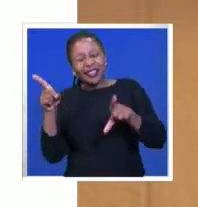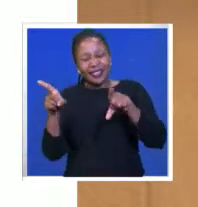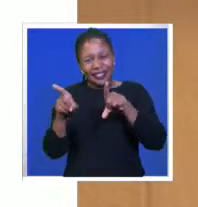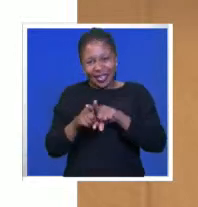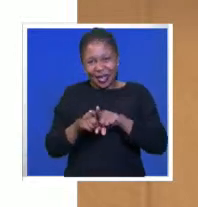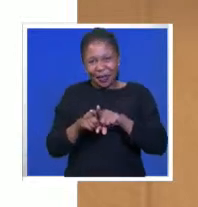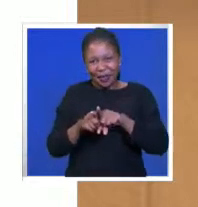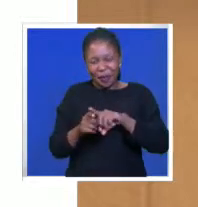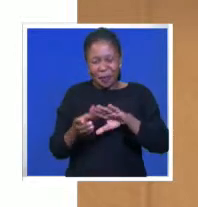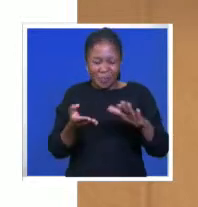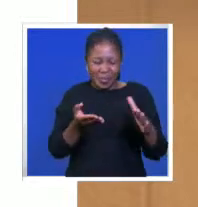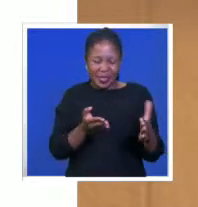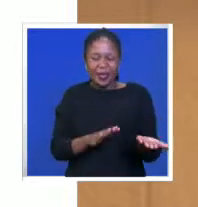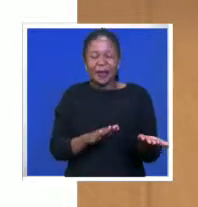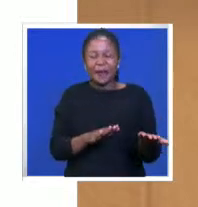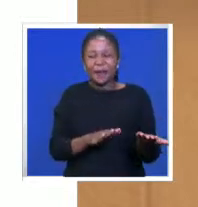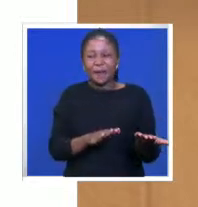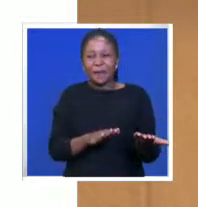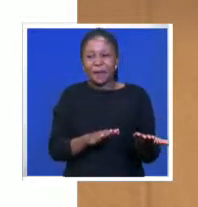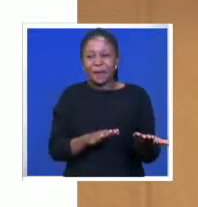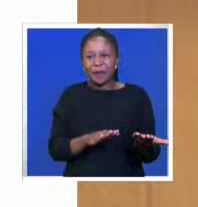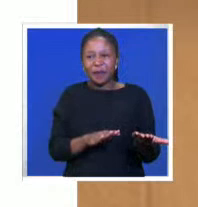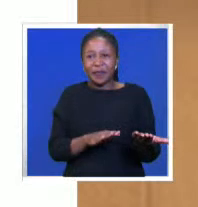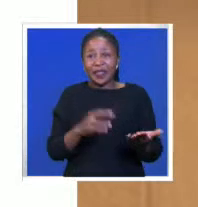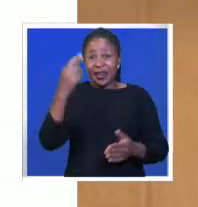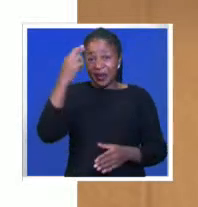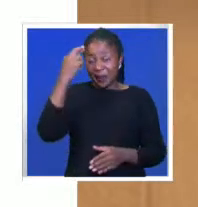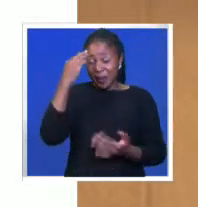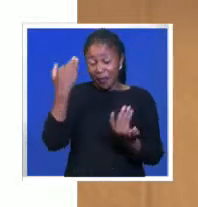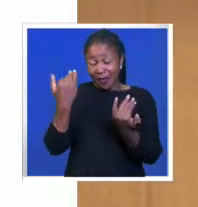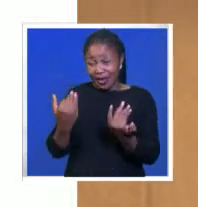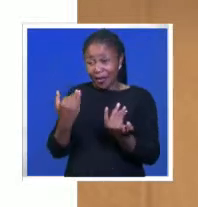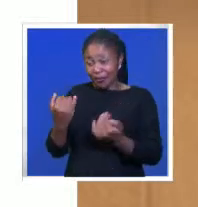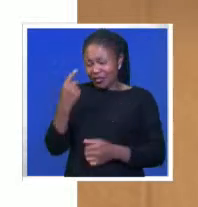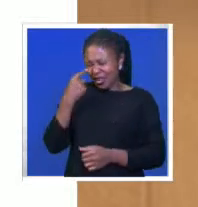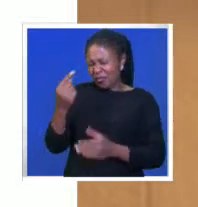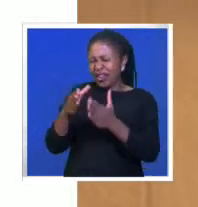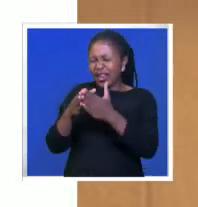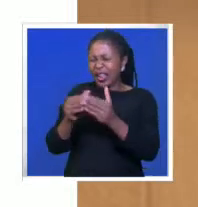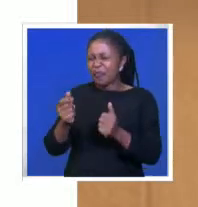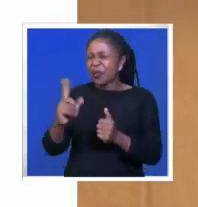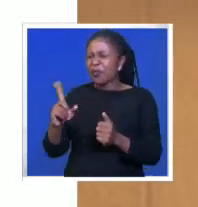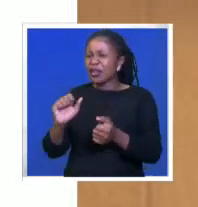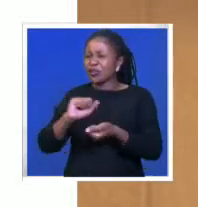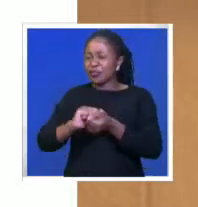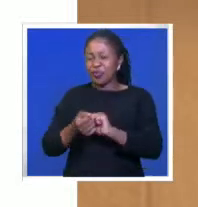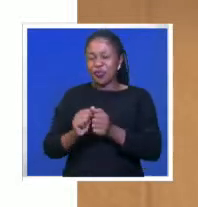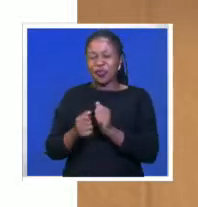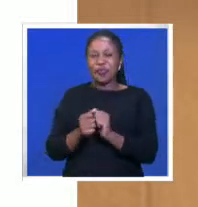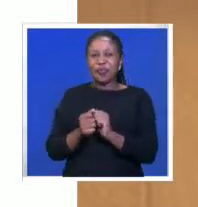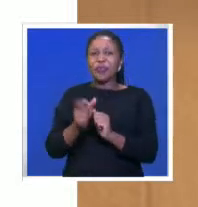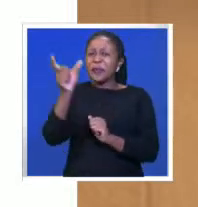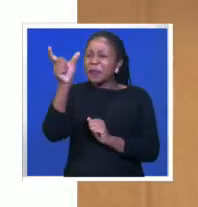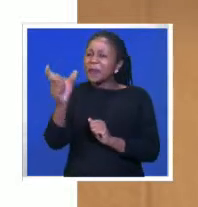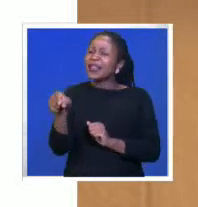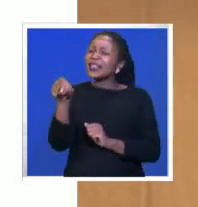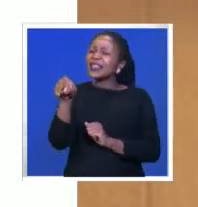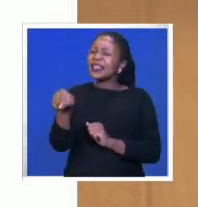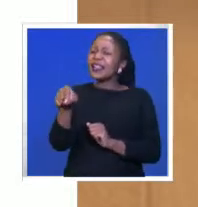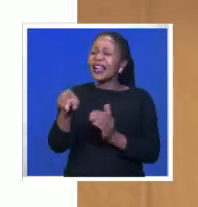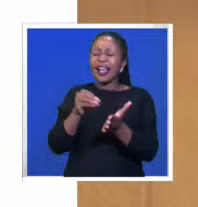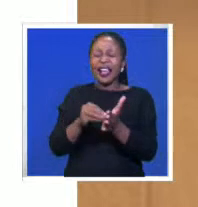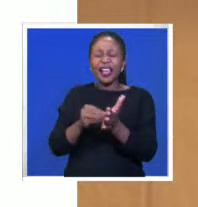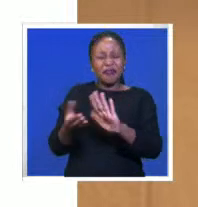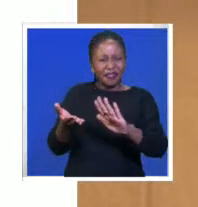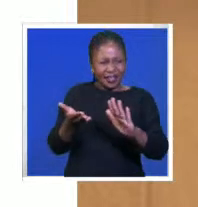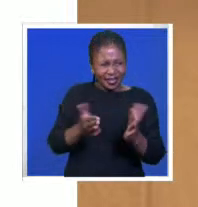Somebody is dead, and there is also Edmund, my dear. And then now we are coming to the second paragraph. Now